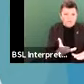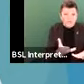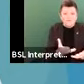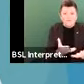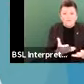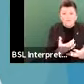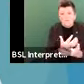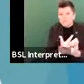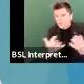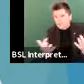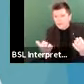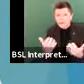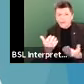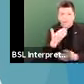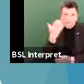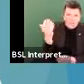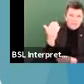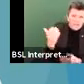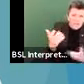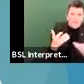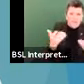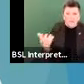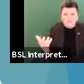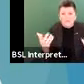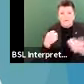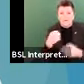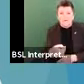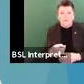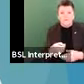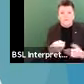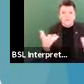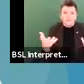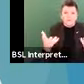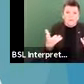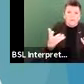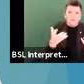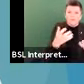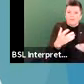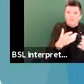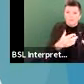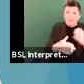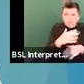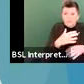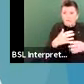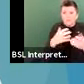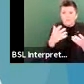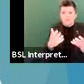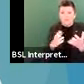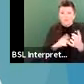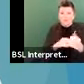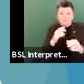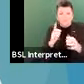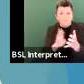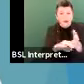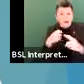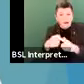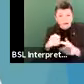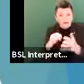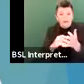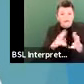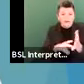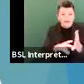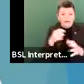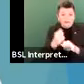papers. Thank you, Professor Li Chunling and Mike Savage, to have led